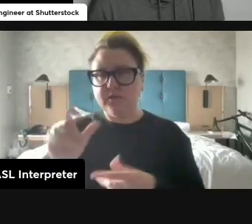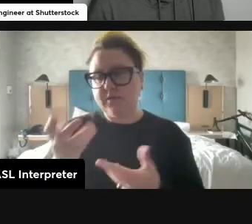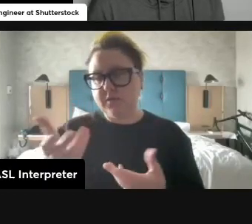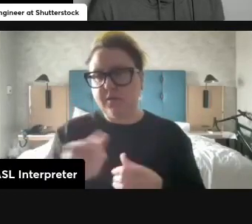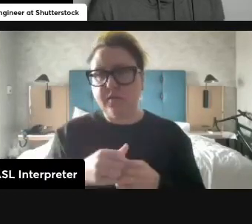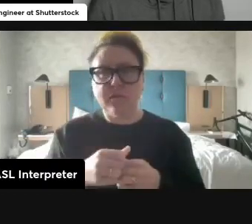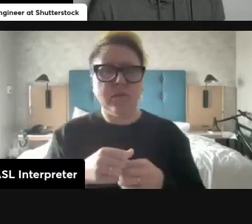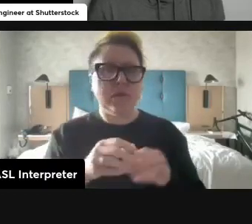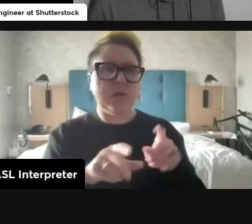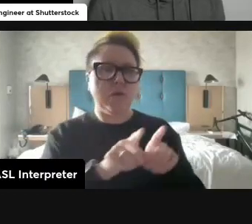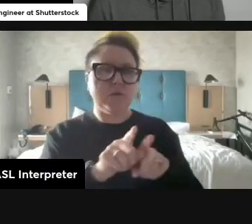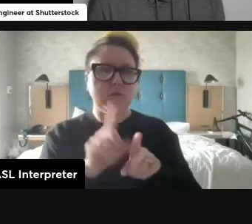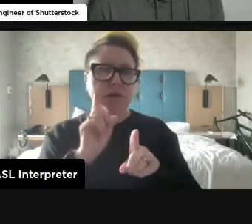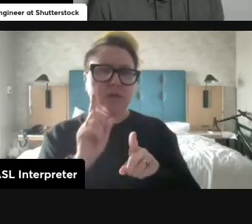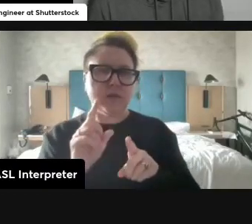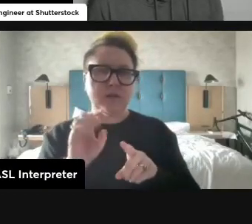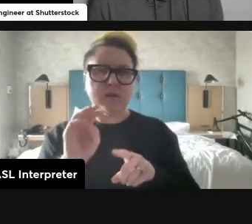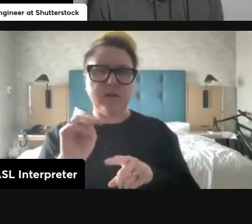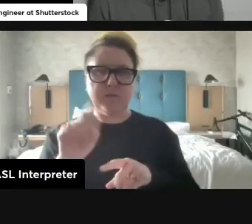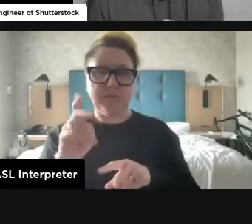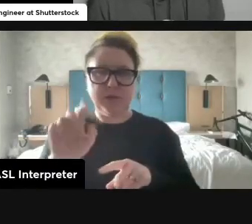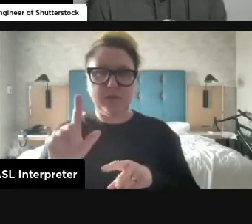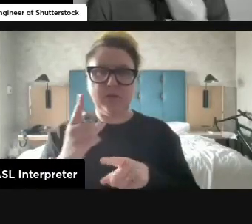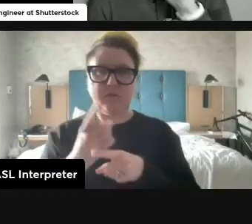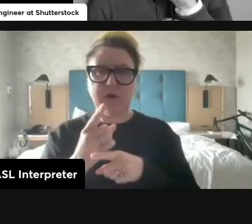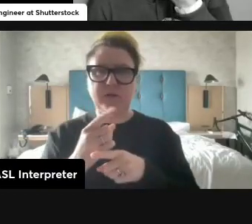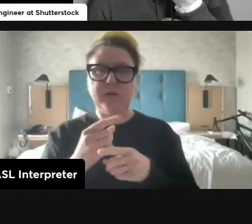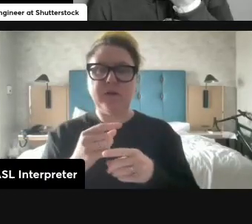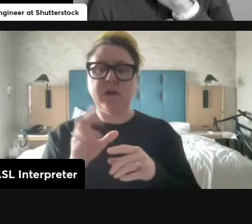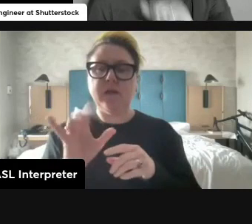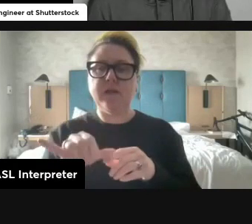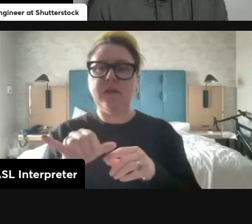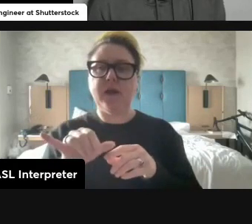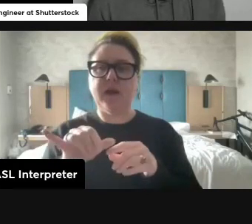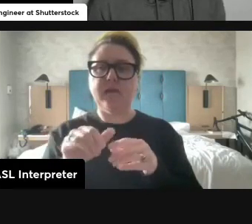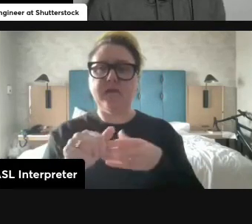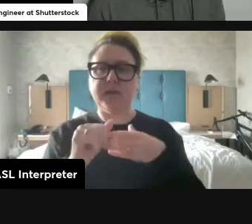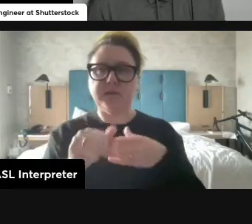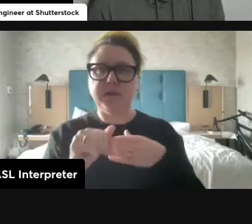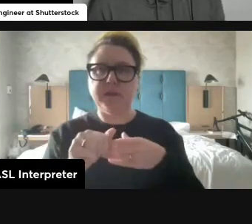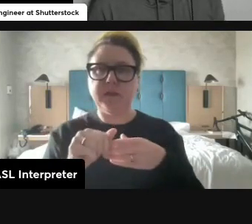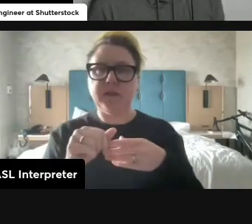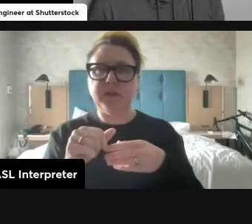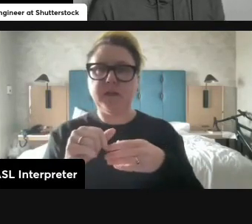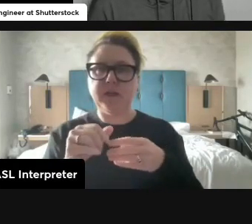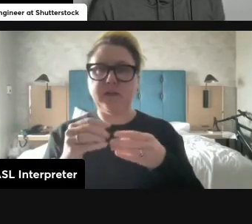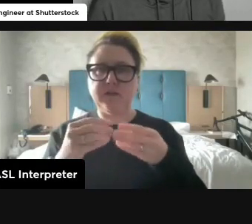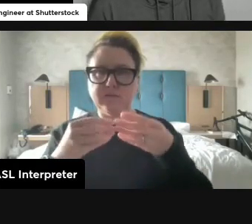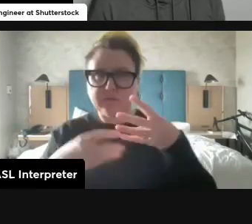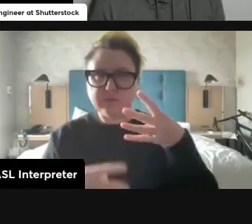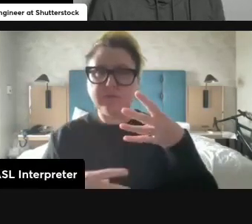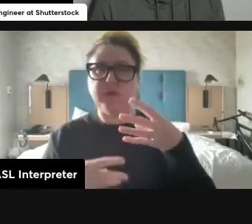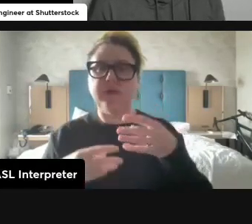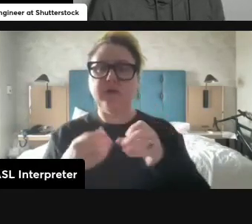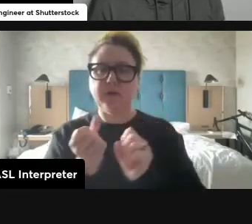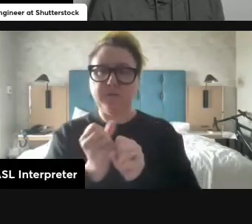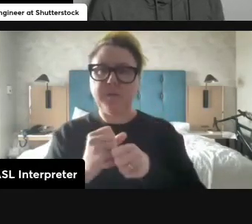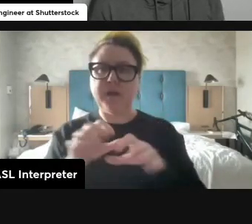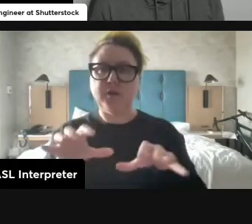Yeah, I mean, I think that's exactly it. The extensibility of it lets you kind of make it do whatever you want it to do. So if you